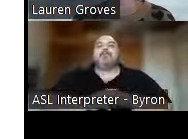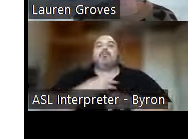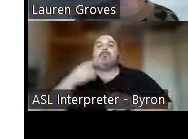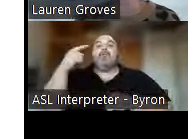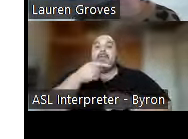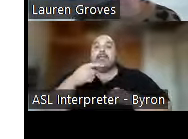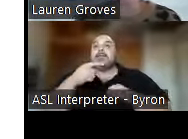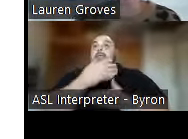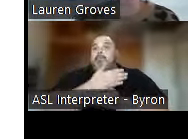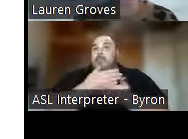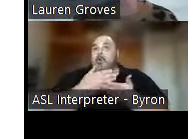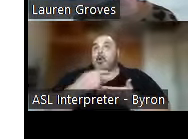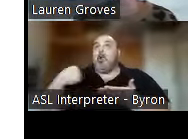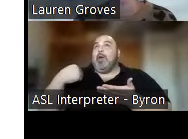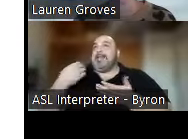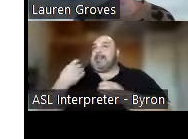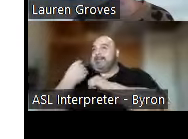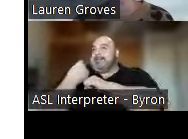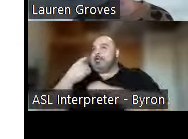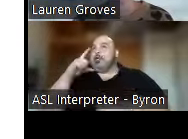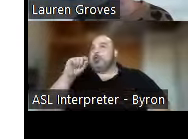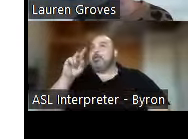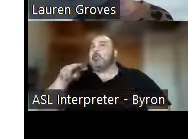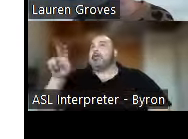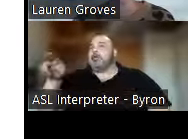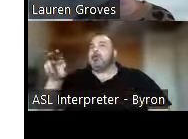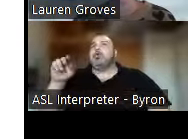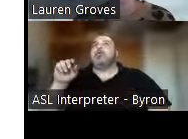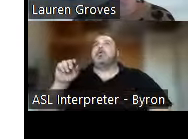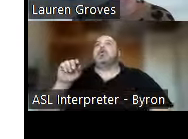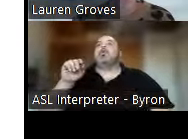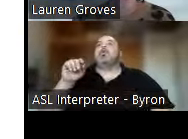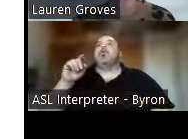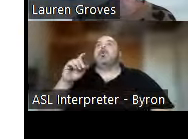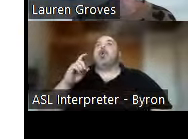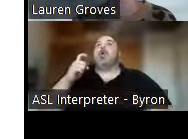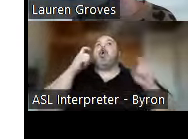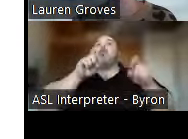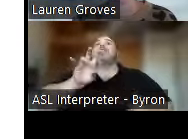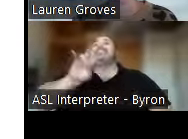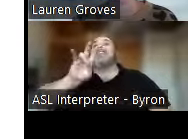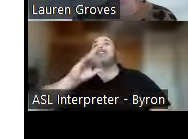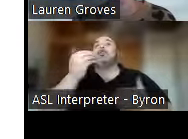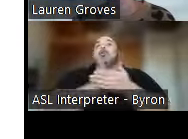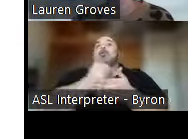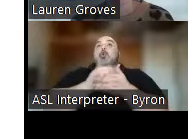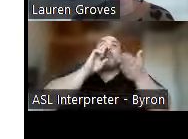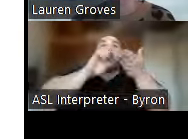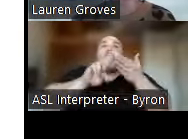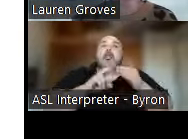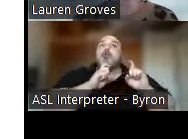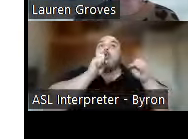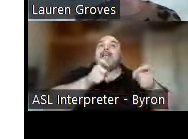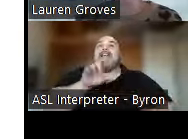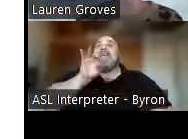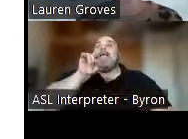piece, we were able in the last year in 2022 to award 7 new research grantees, and that's at $8.7